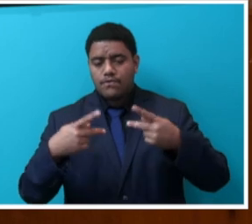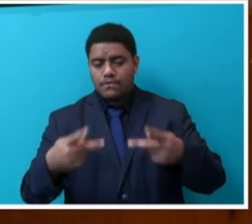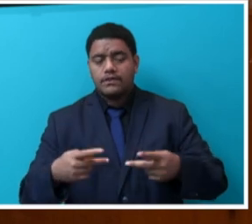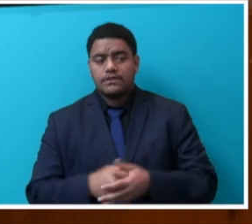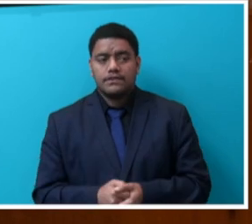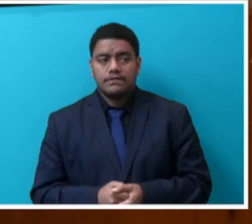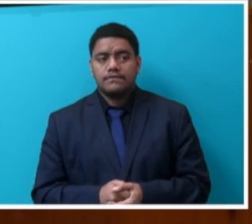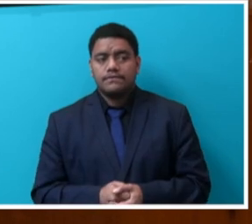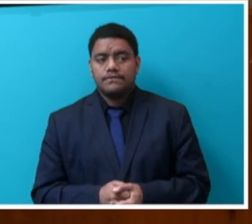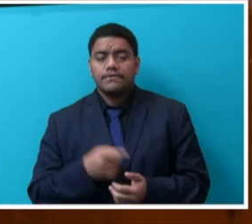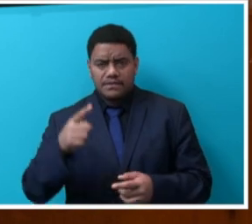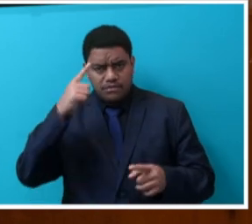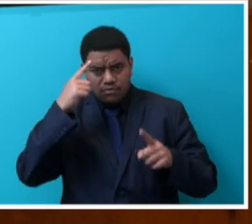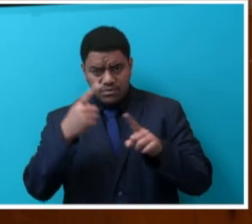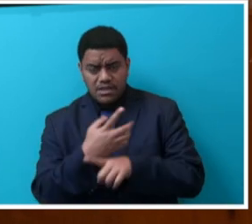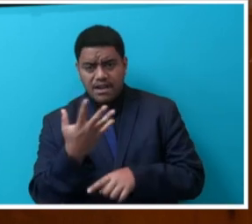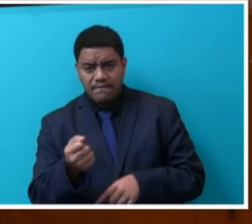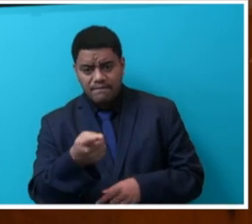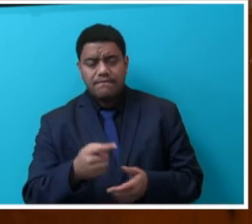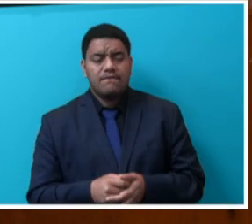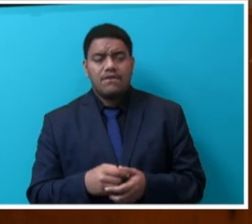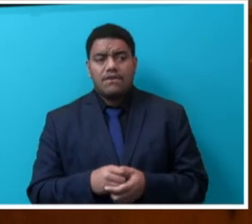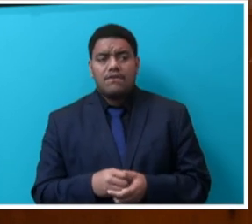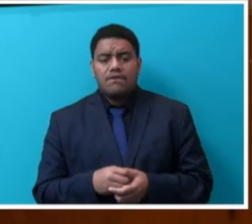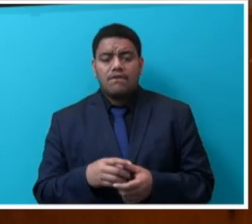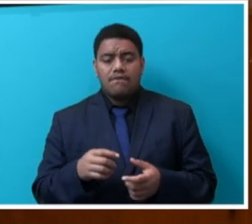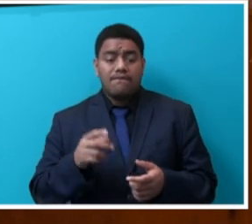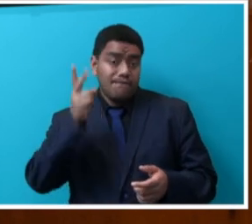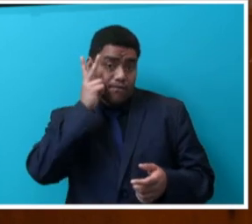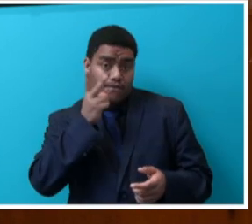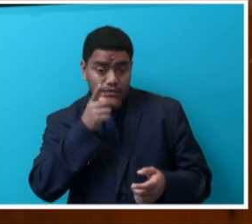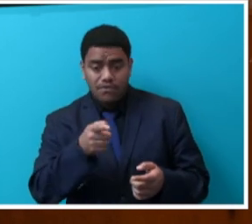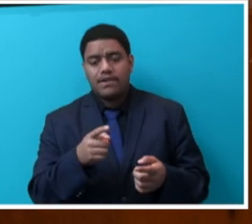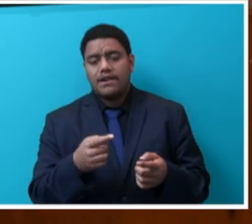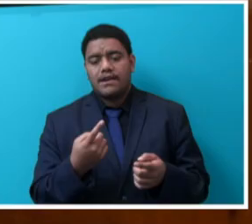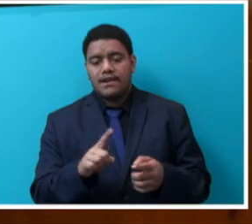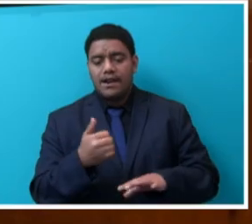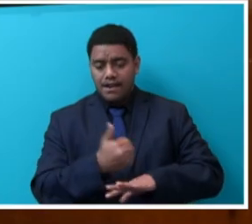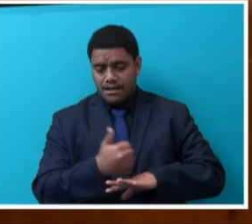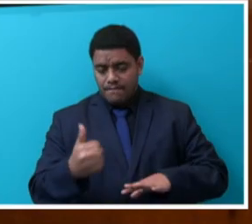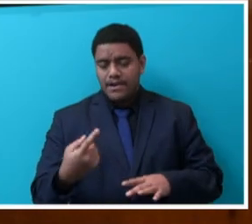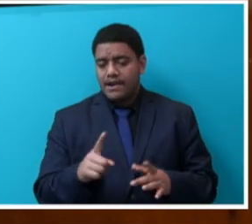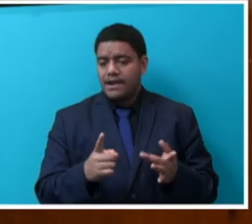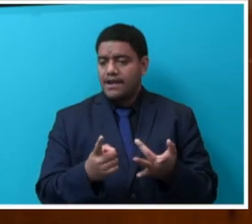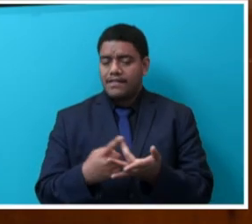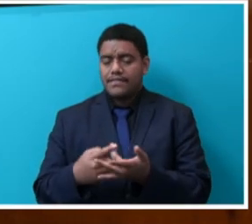were key concerns that needed attention not only from Vodafone, but from government and other